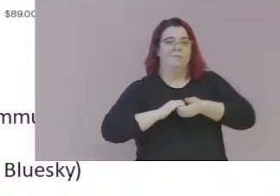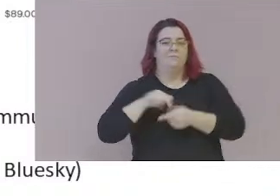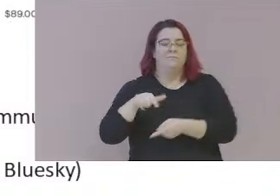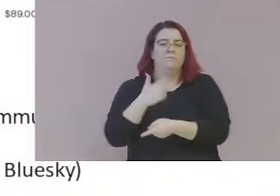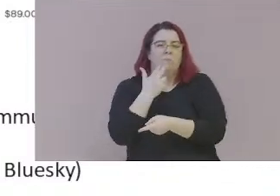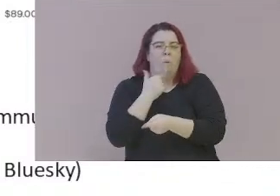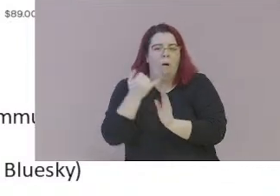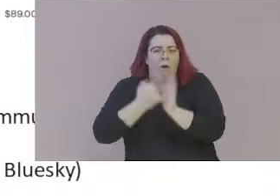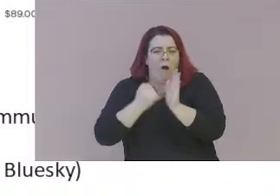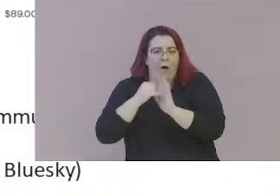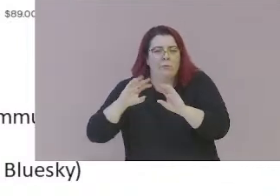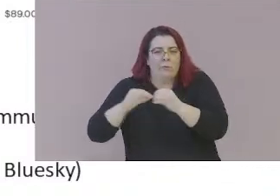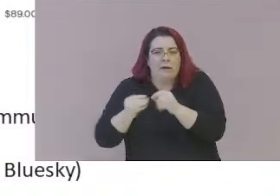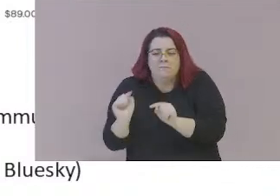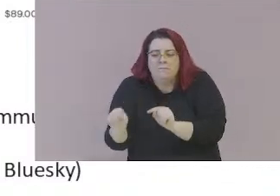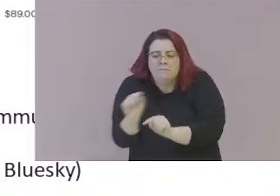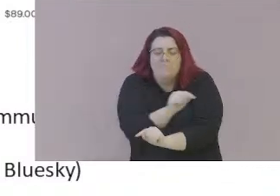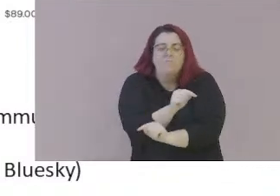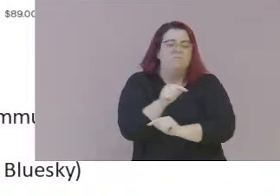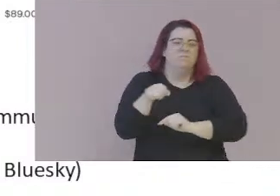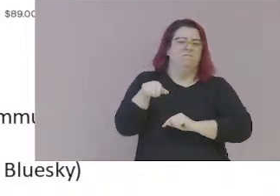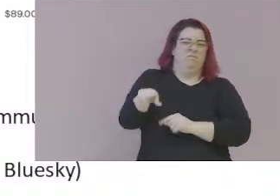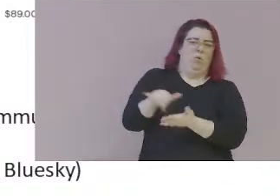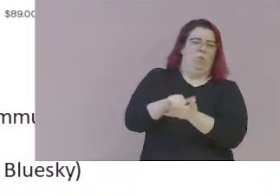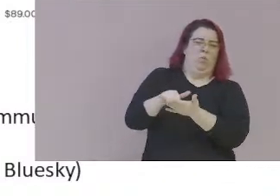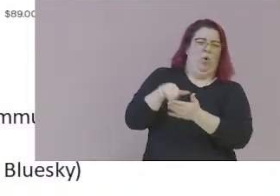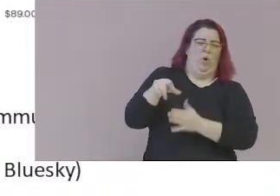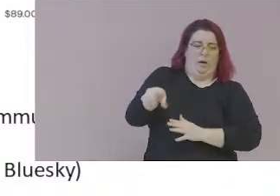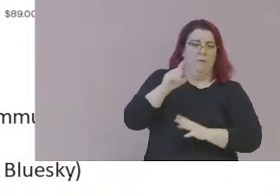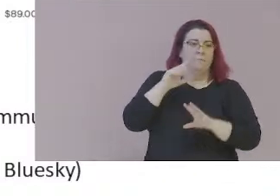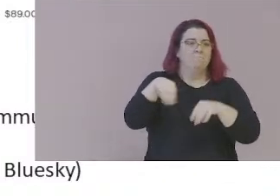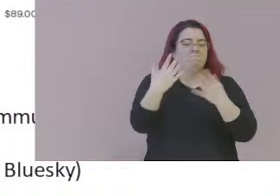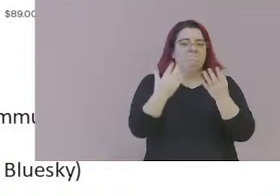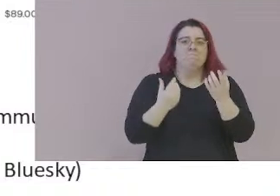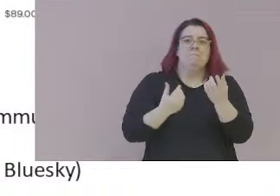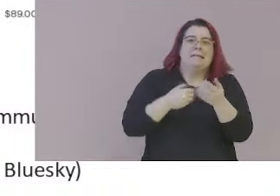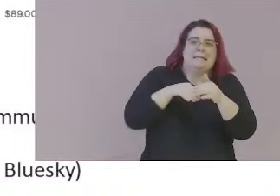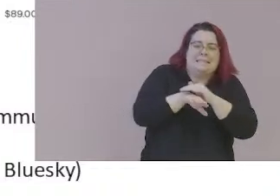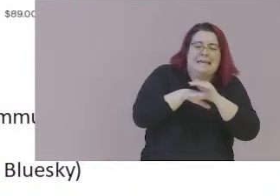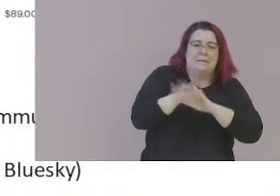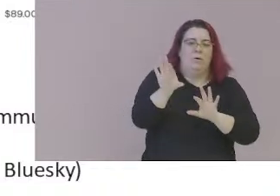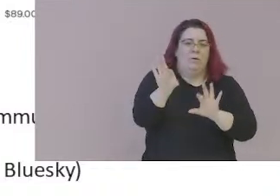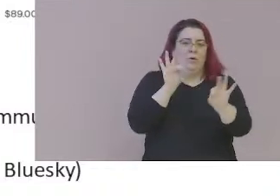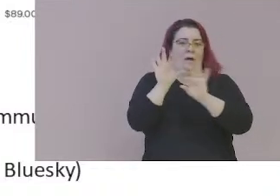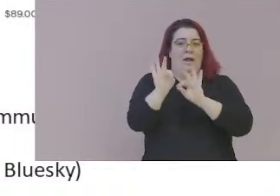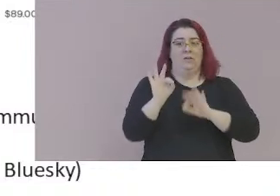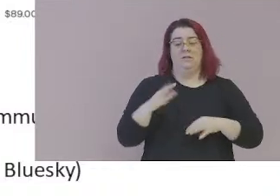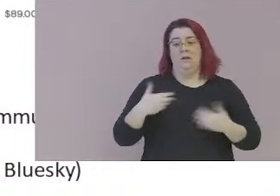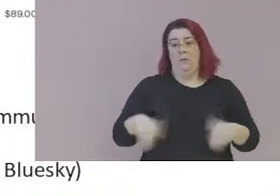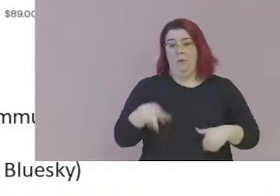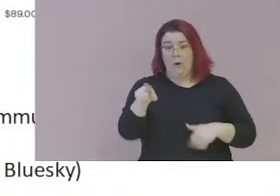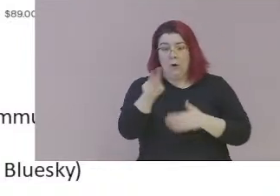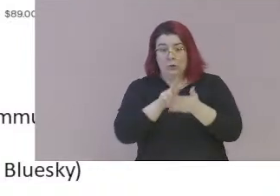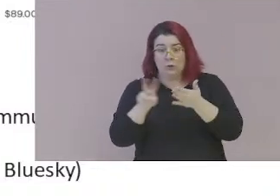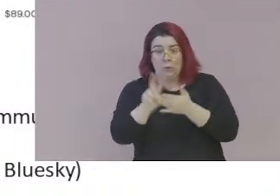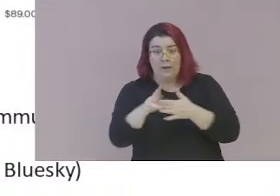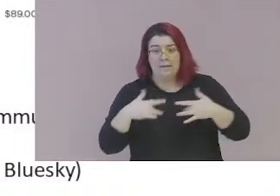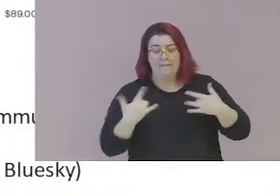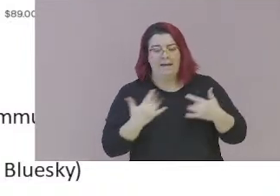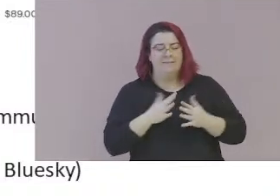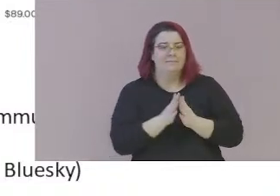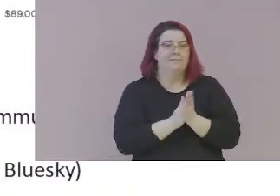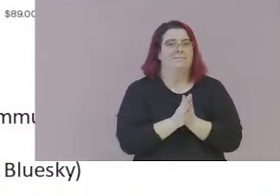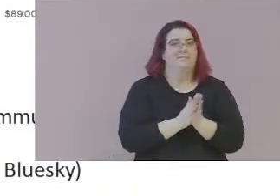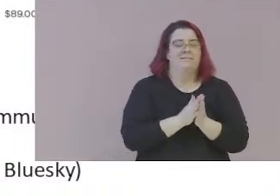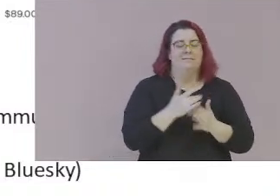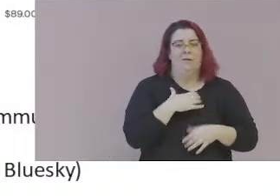arts organizations in New York City to support accessible curation. So I wish I could attend your event in 2 weeks, actually,